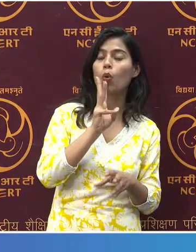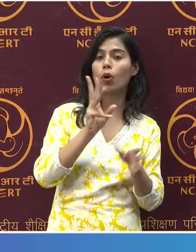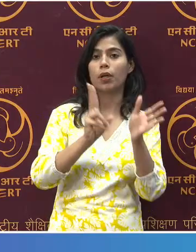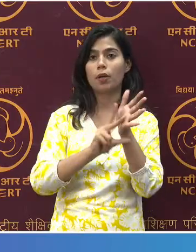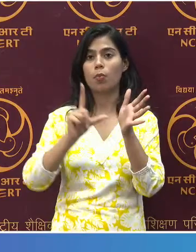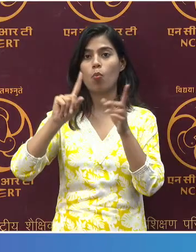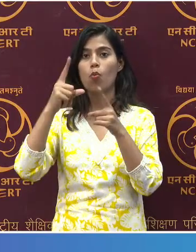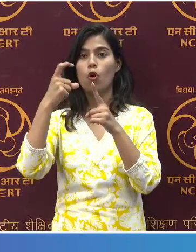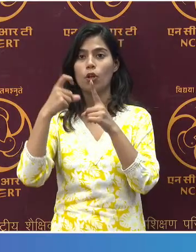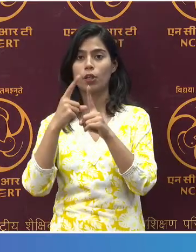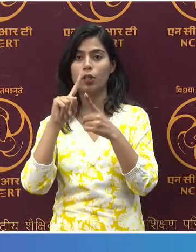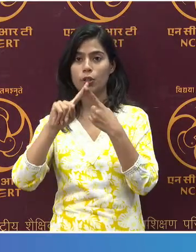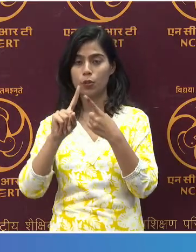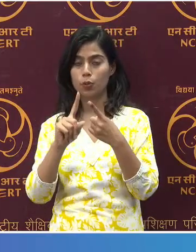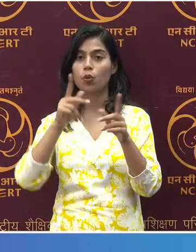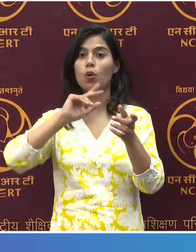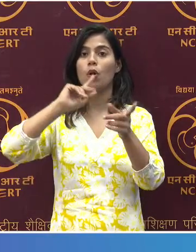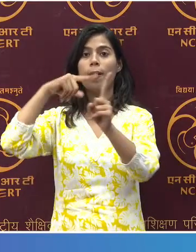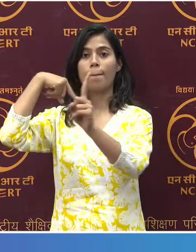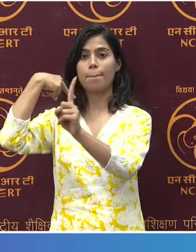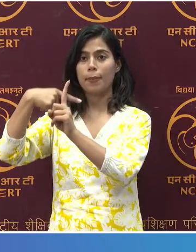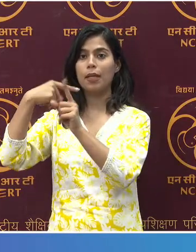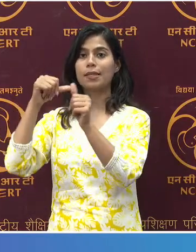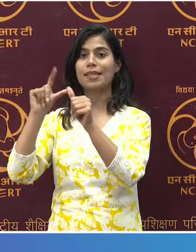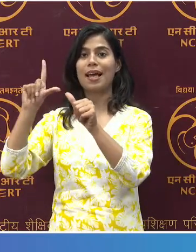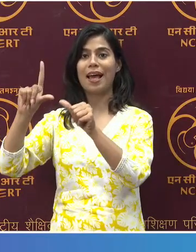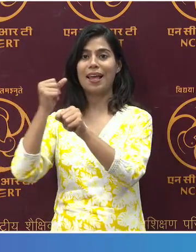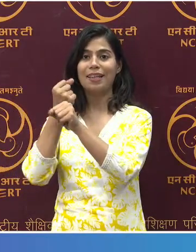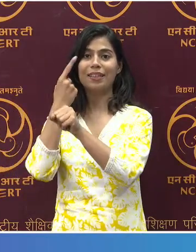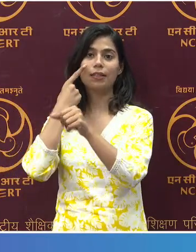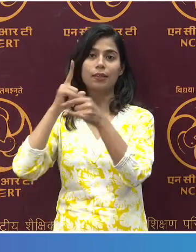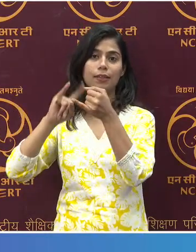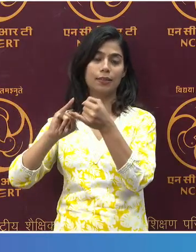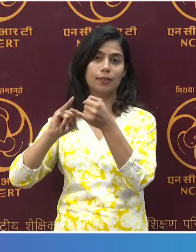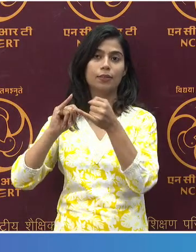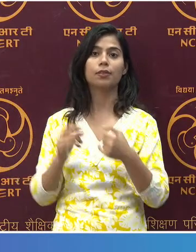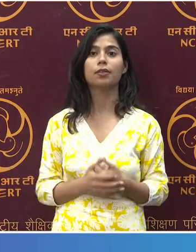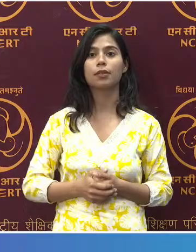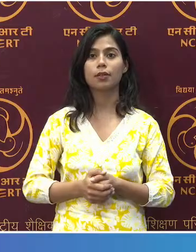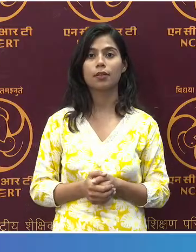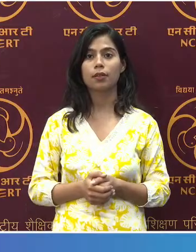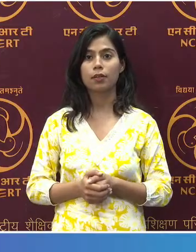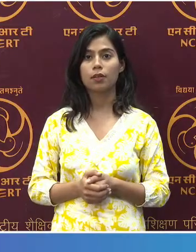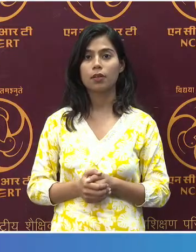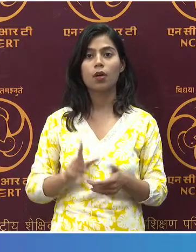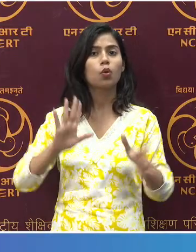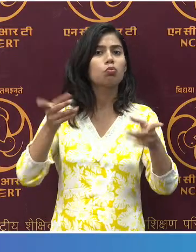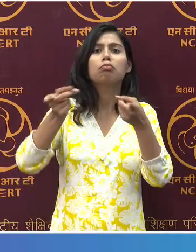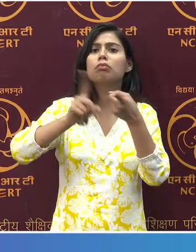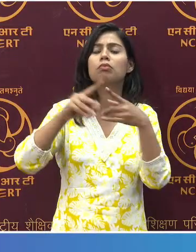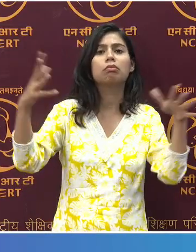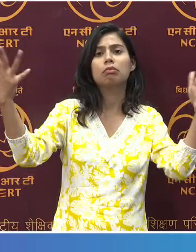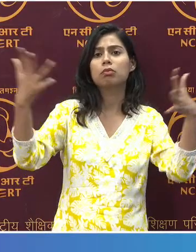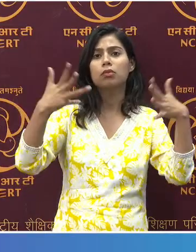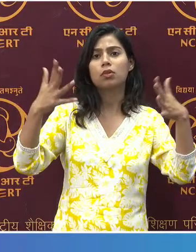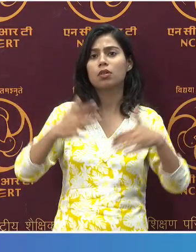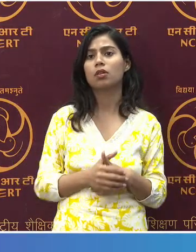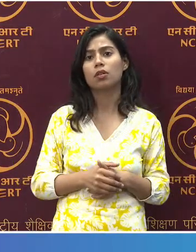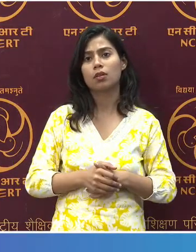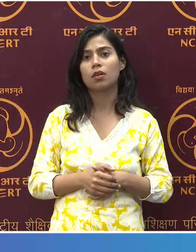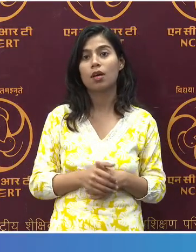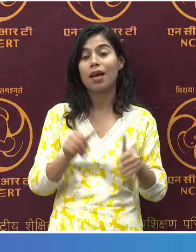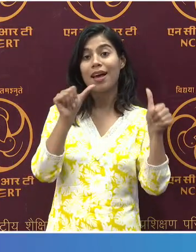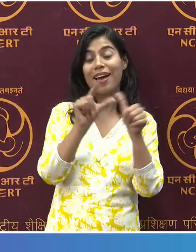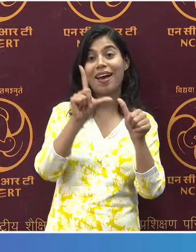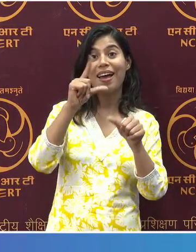alkenes. That means ethene will undergo addition of water molecule. So, what will happen? Alkene will change